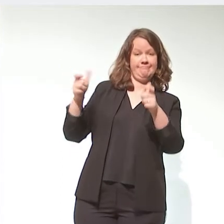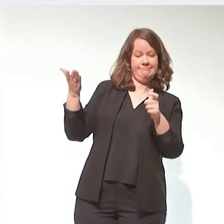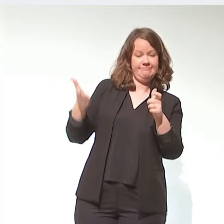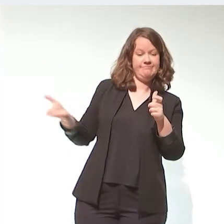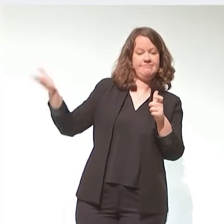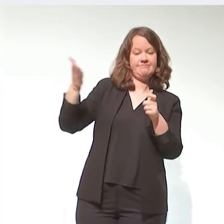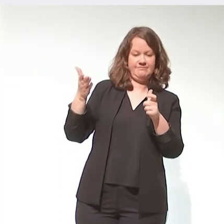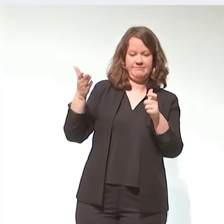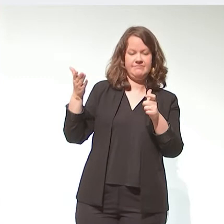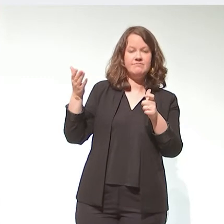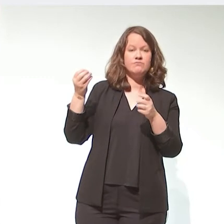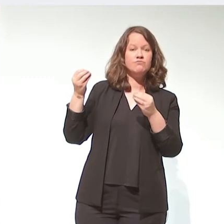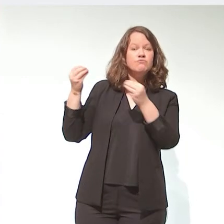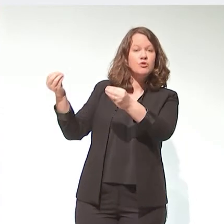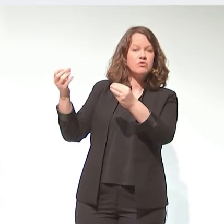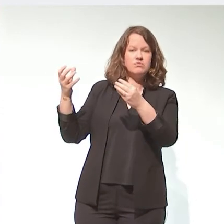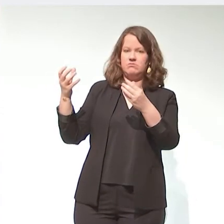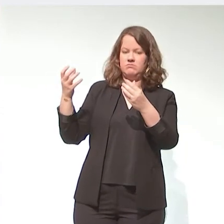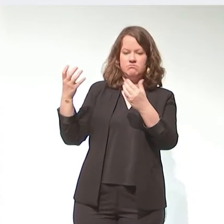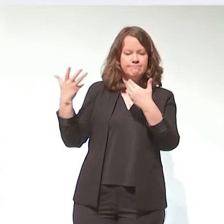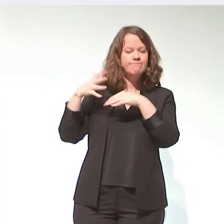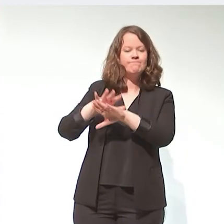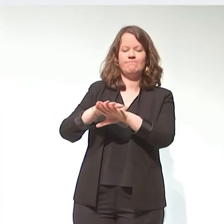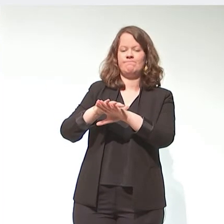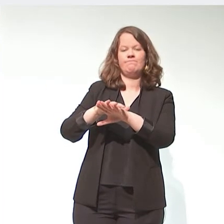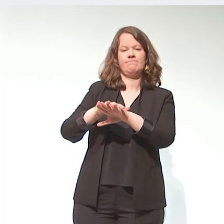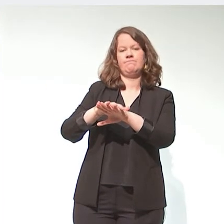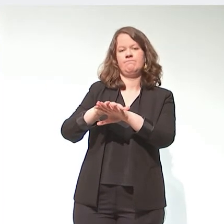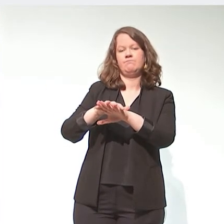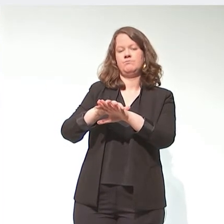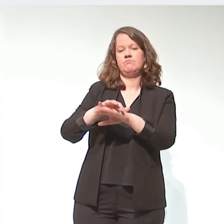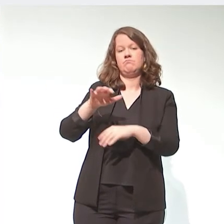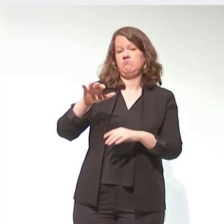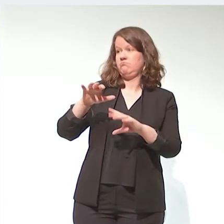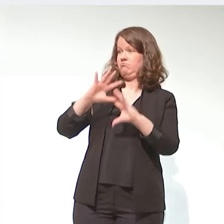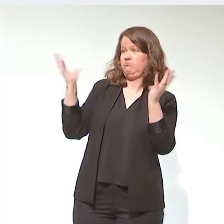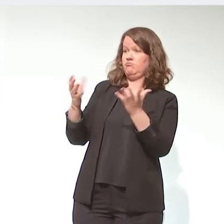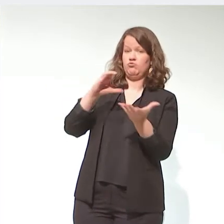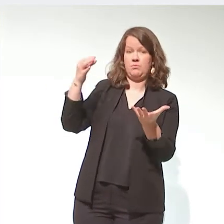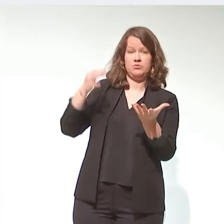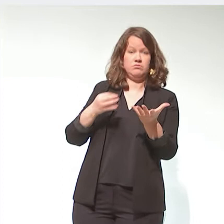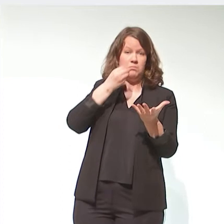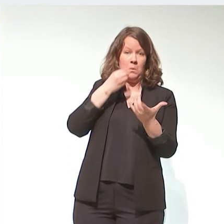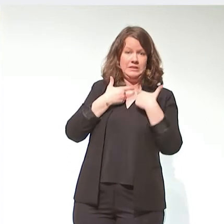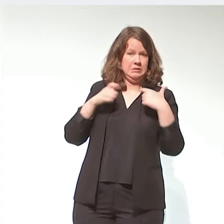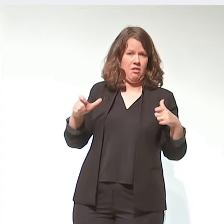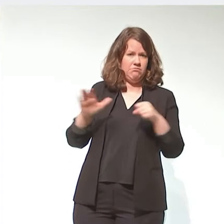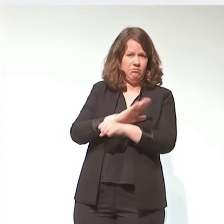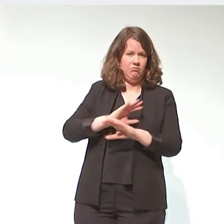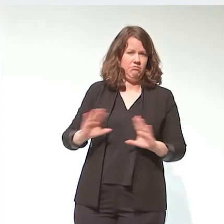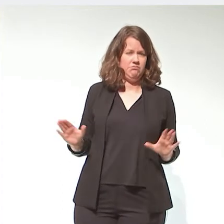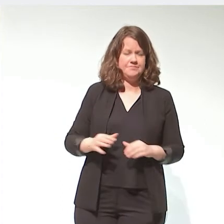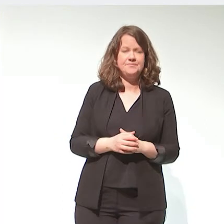needs. And that concerns the program of the adult learning courses, but also the building